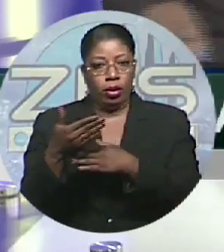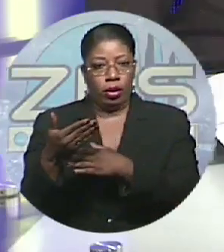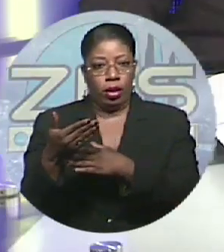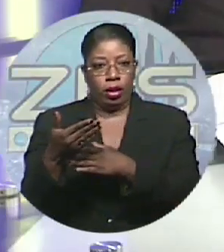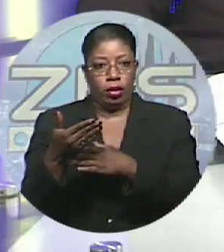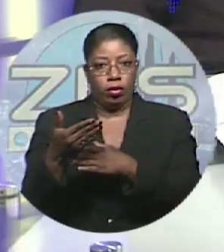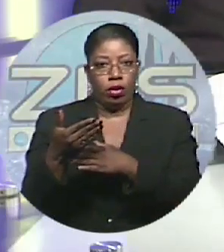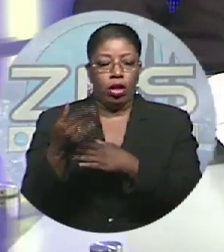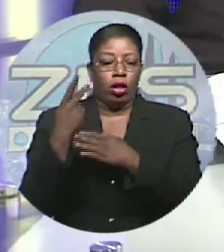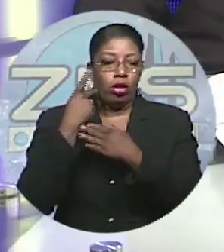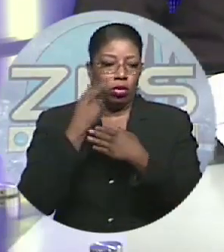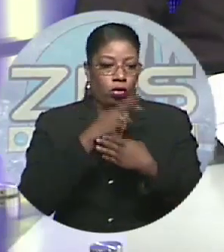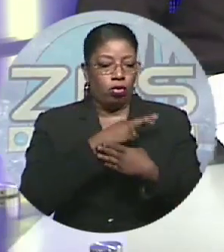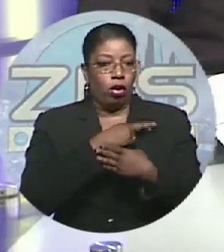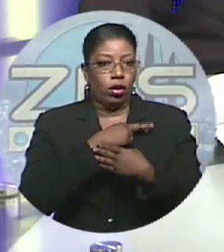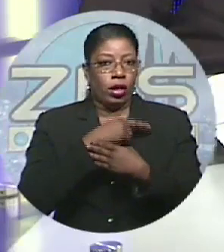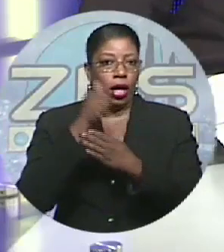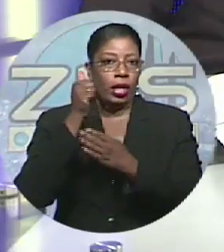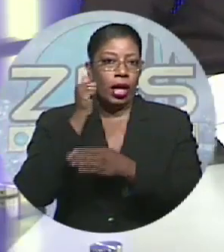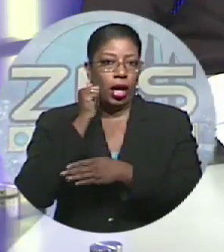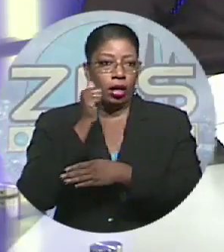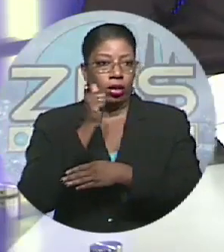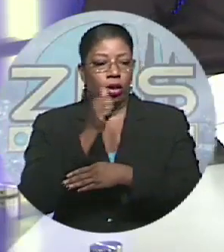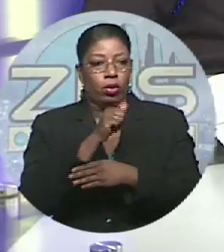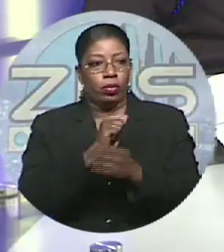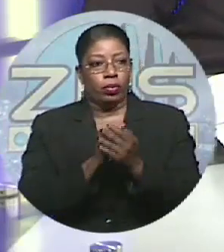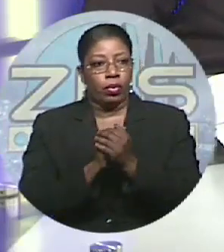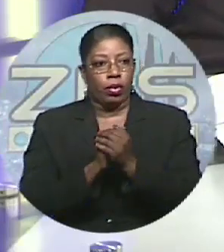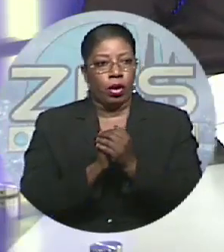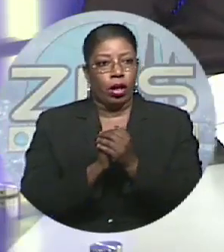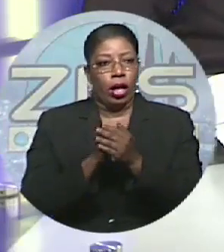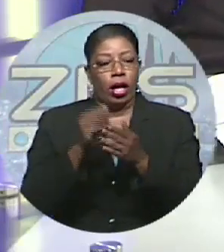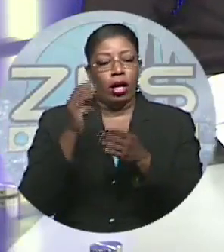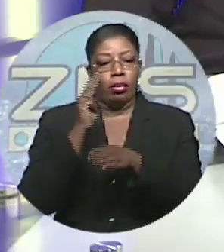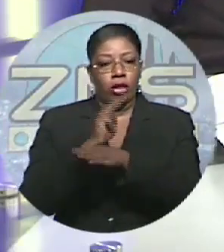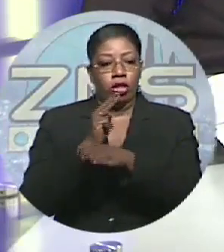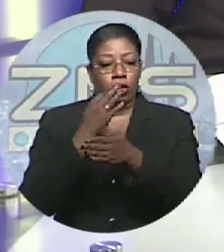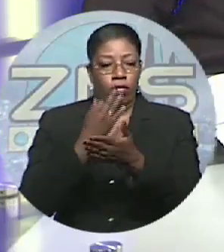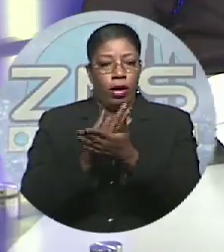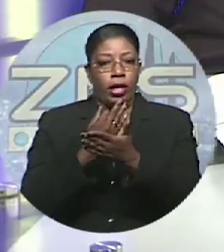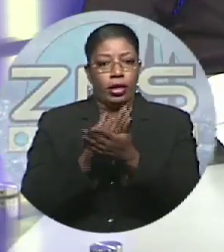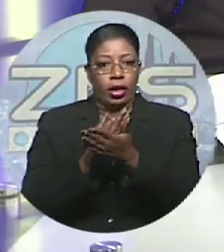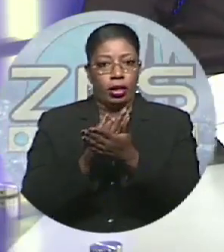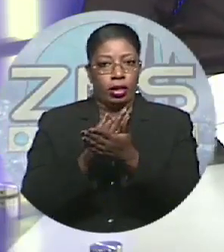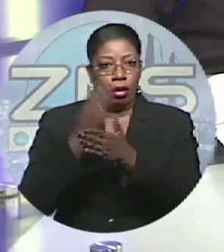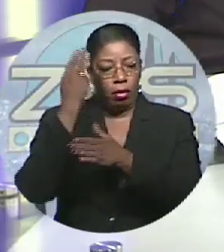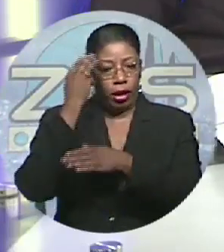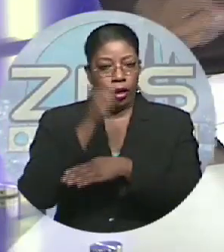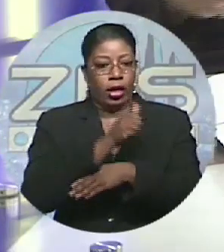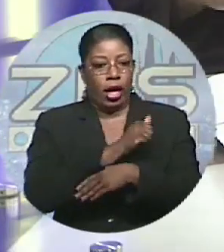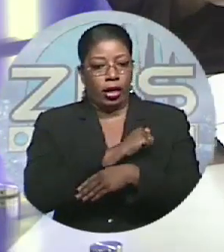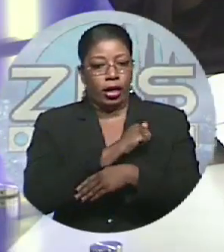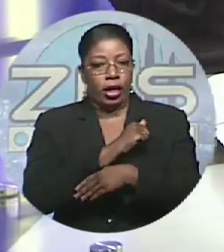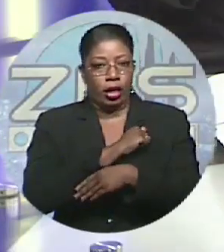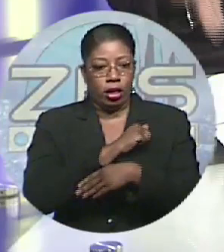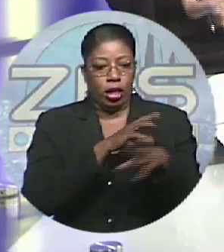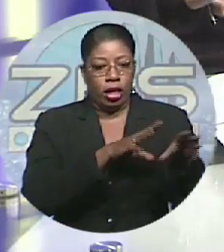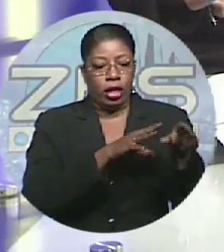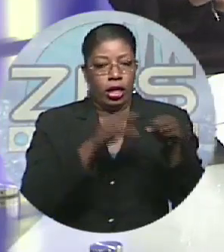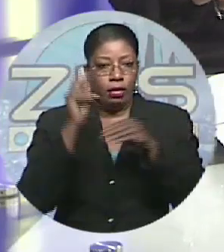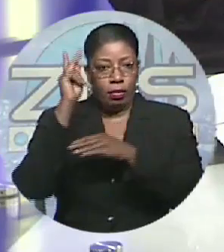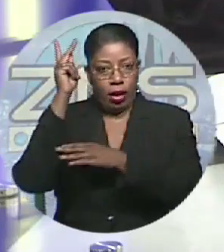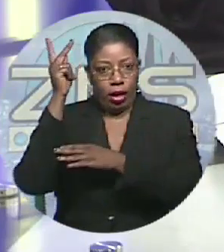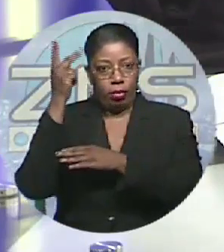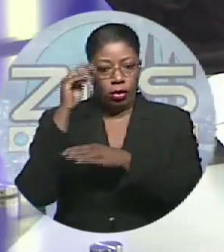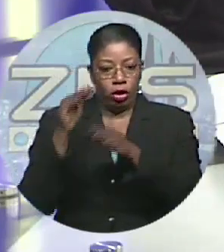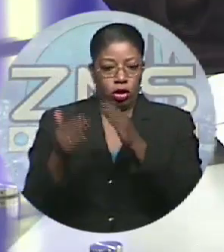ordeal. Prime Minister of the Right Honorable Perry Christie, who is also the Minister of Finance, and the State Minister for Finance, the Honorable Michael Halkitis, leaving Parliament early this